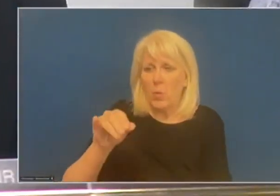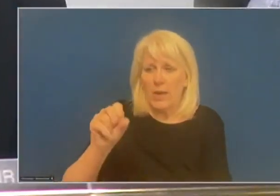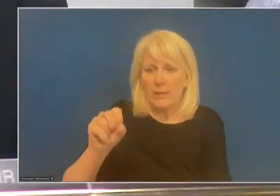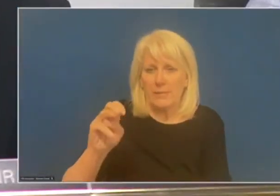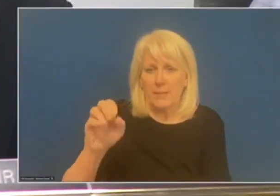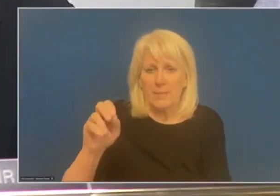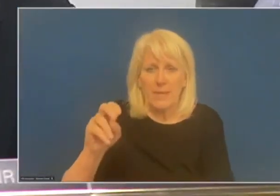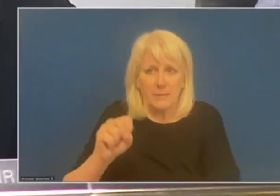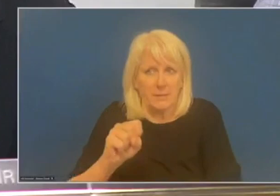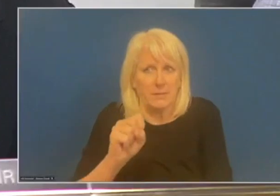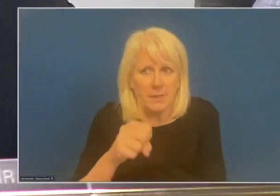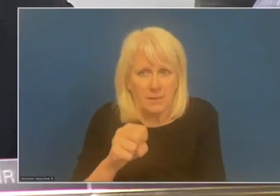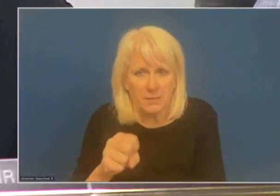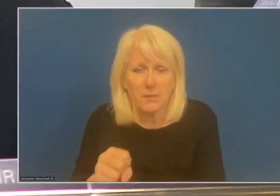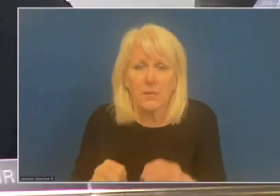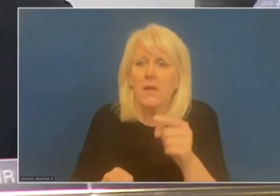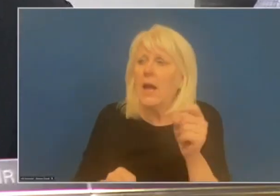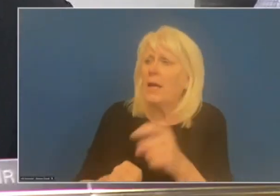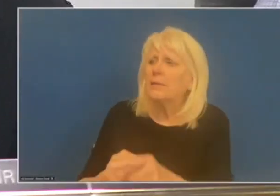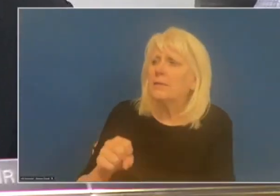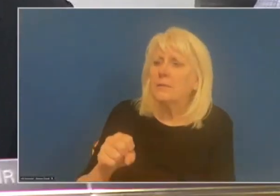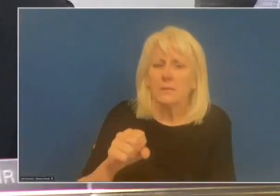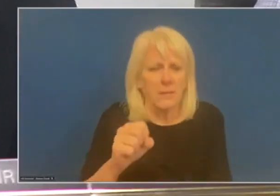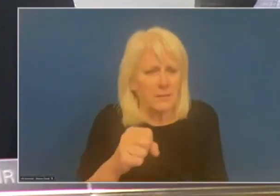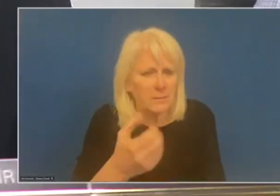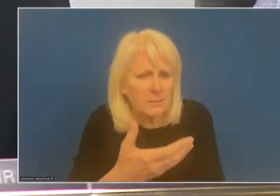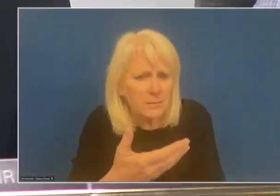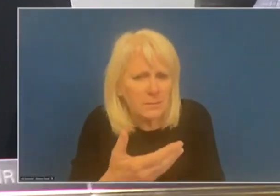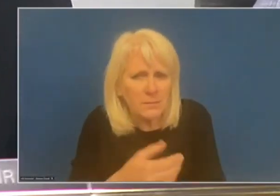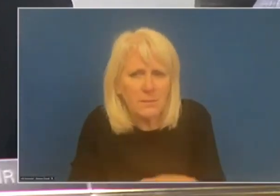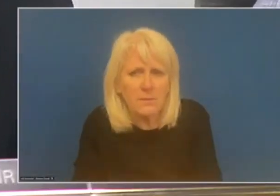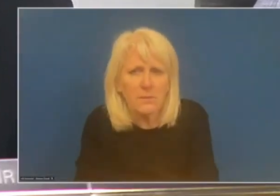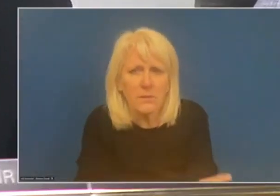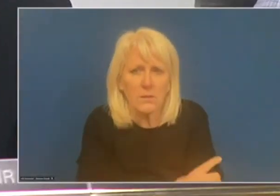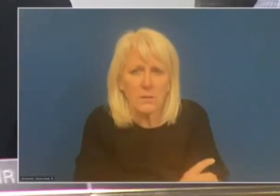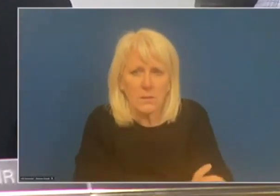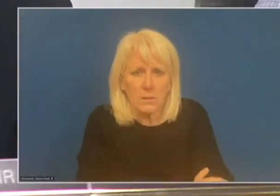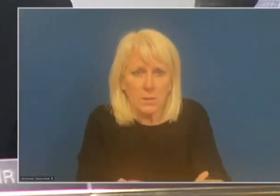Yes. you're not going to close the meeting right now, are you? I was going to close the work